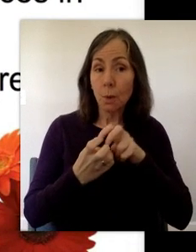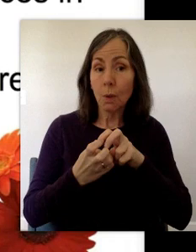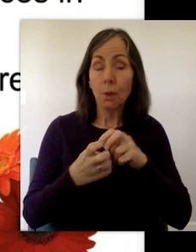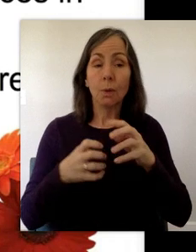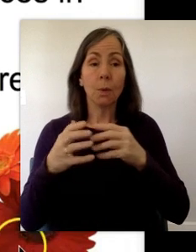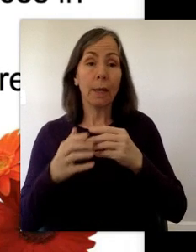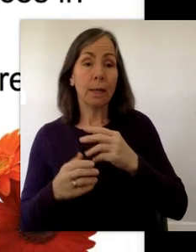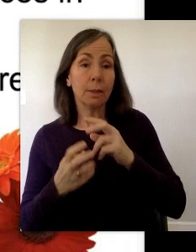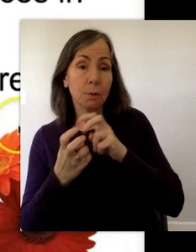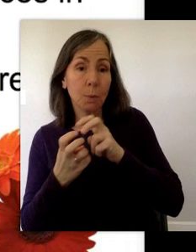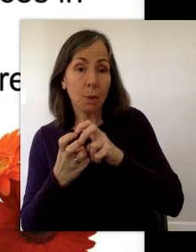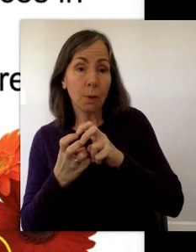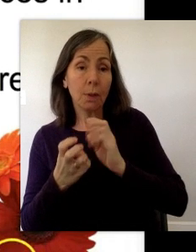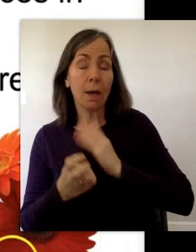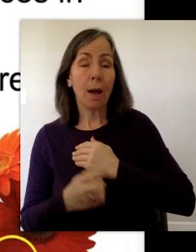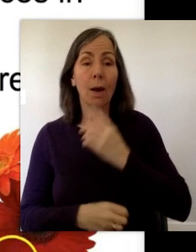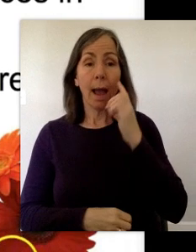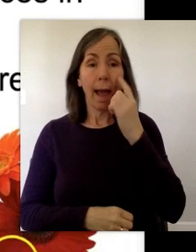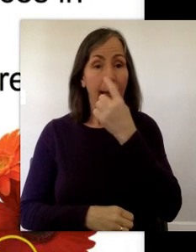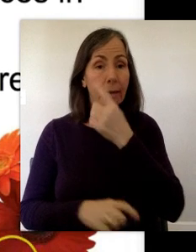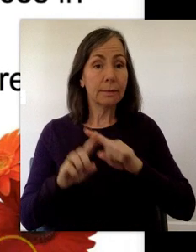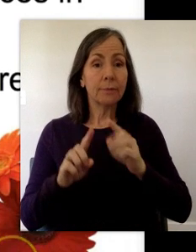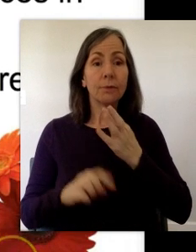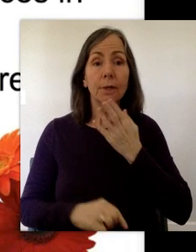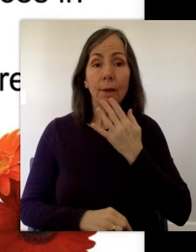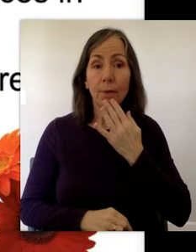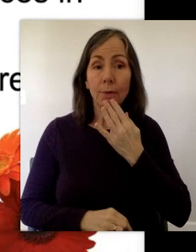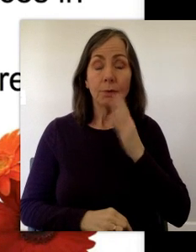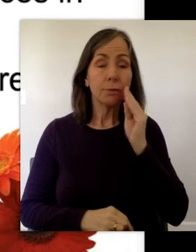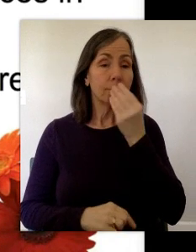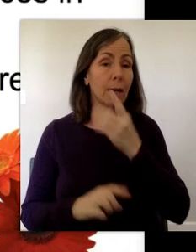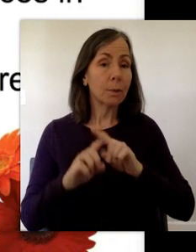different colored eyes. Flowers have different colors.